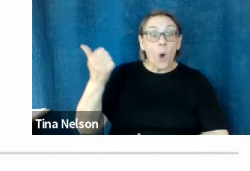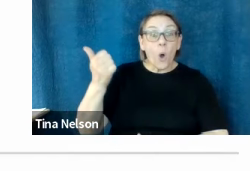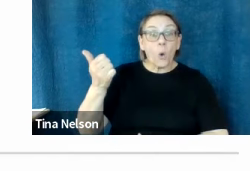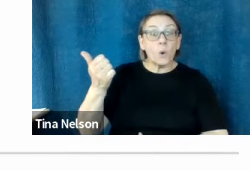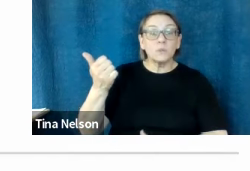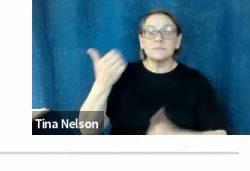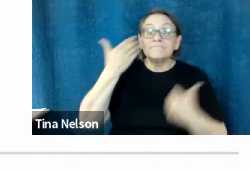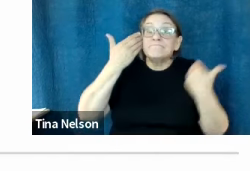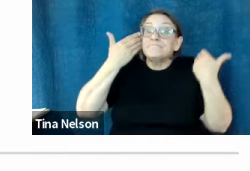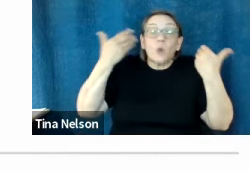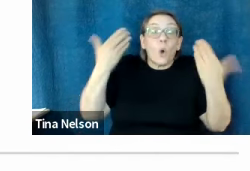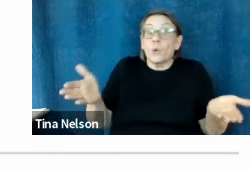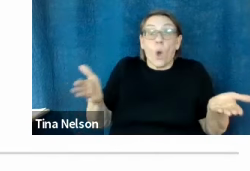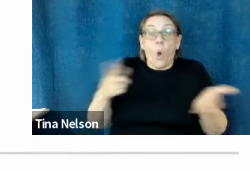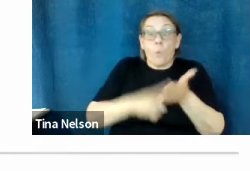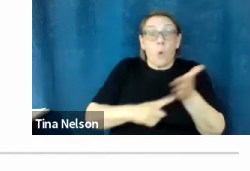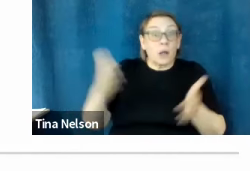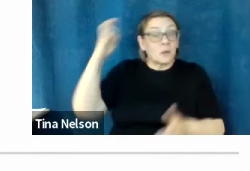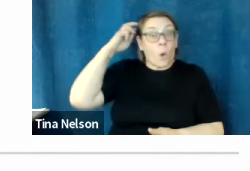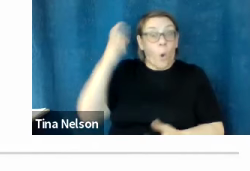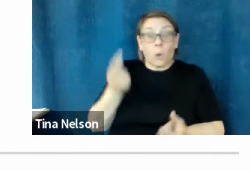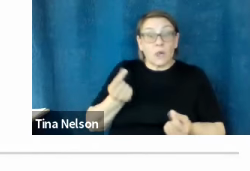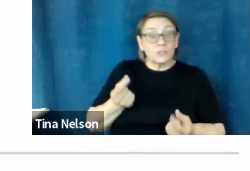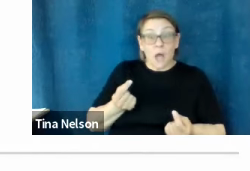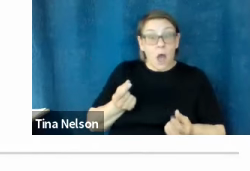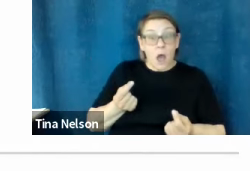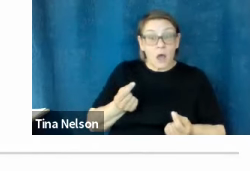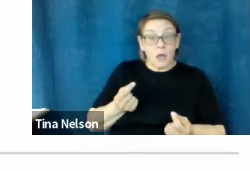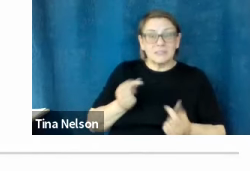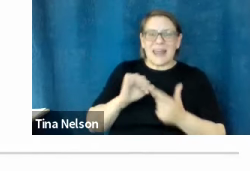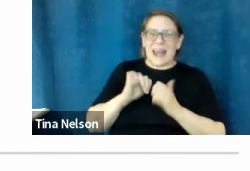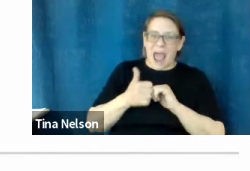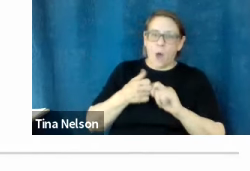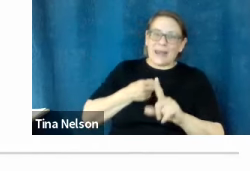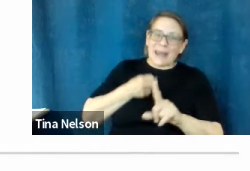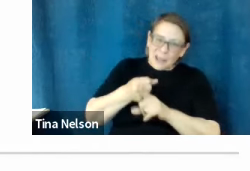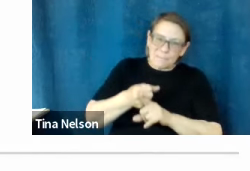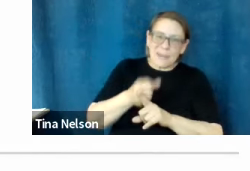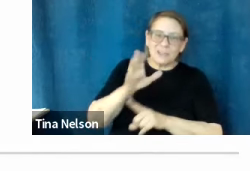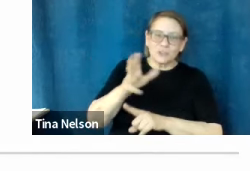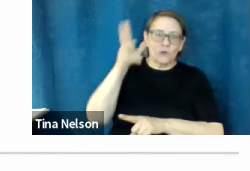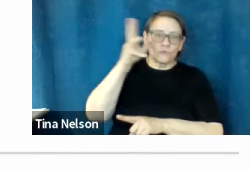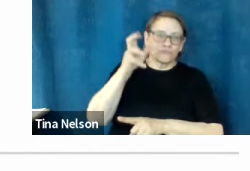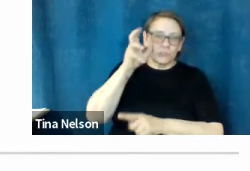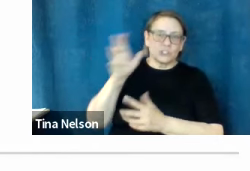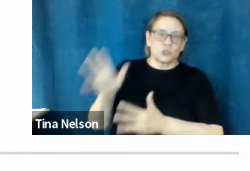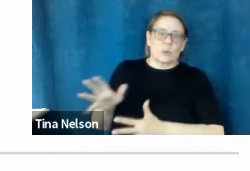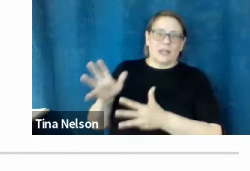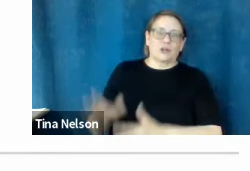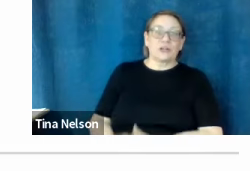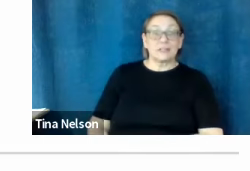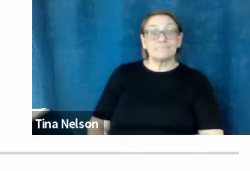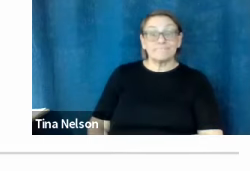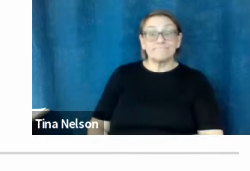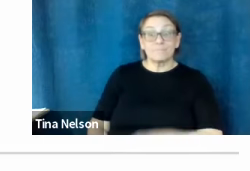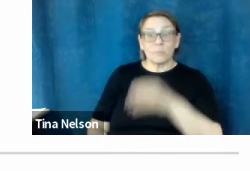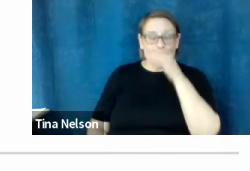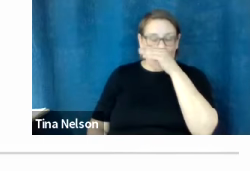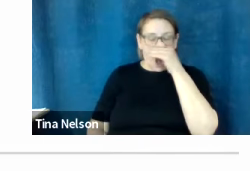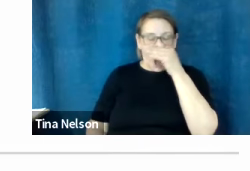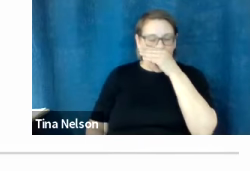know what a cochlear implant does and how it impacts any residual hearing that the patient might've had. Uh,